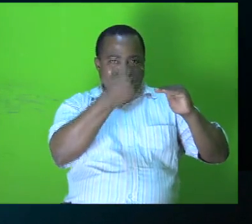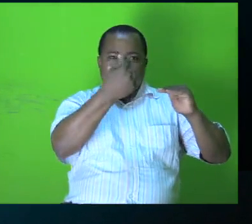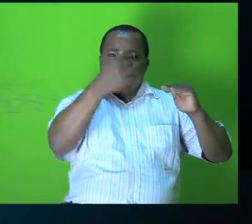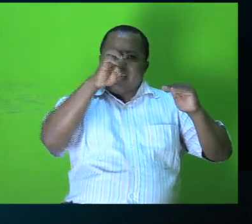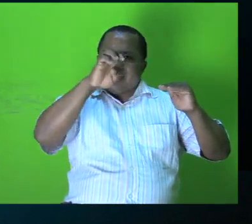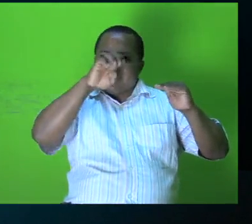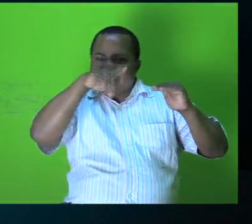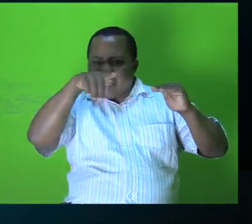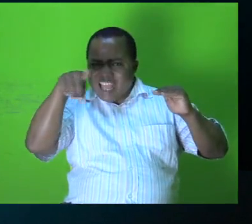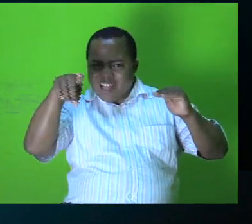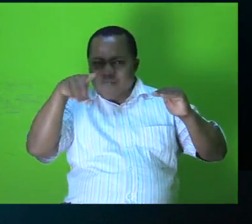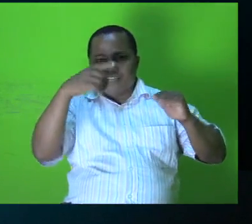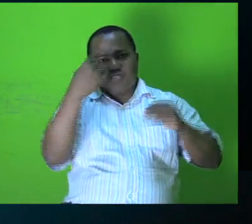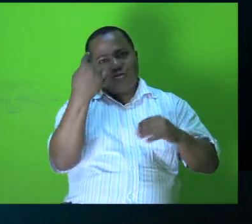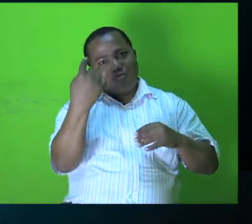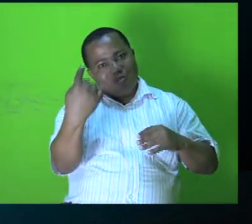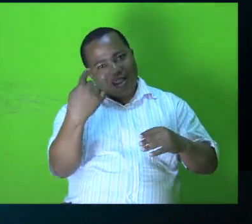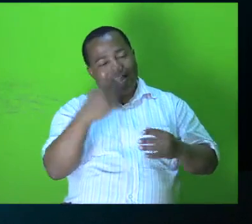telophase I,